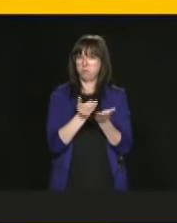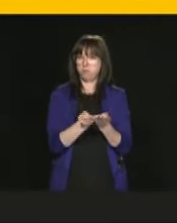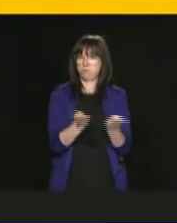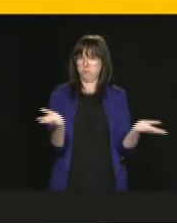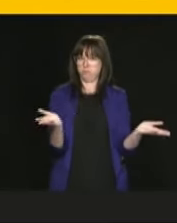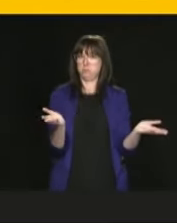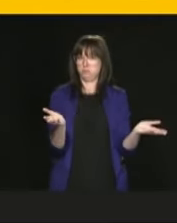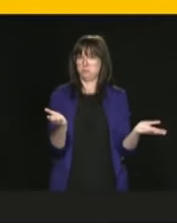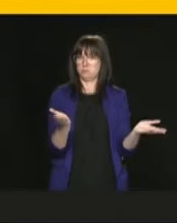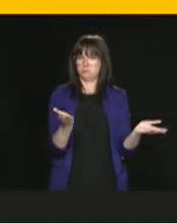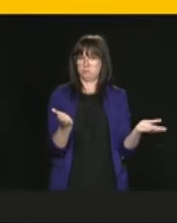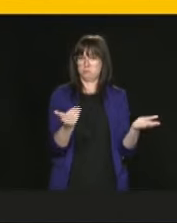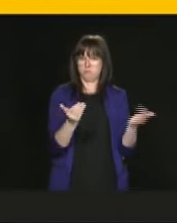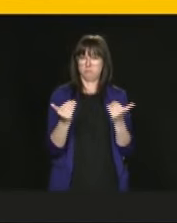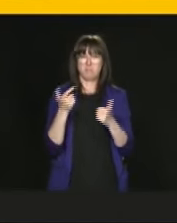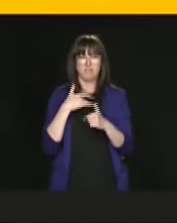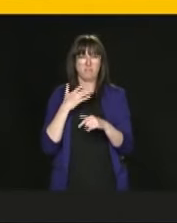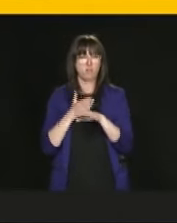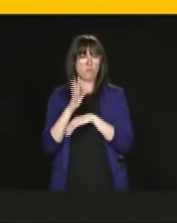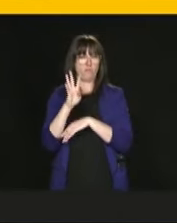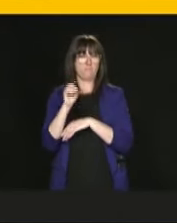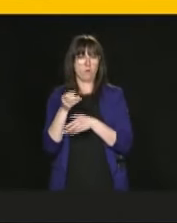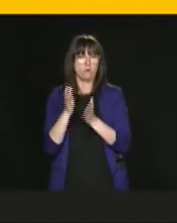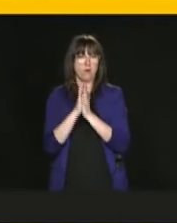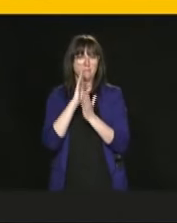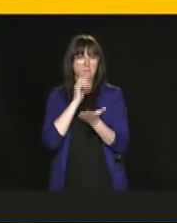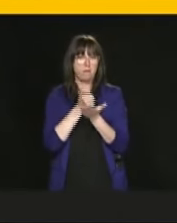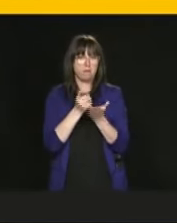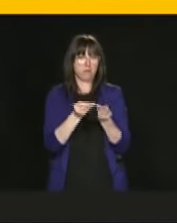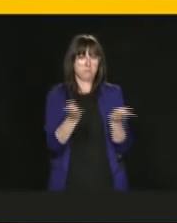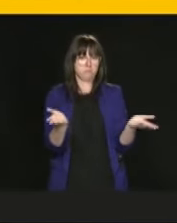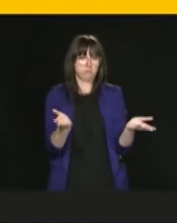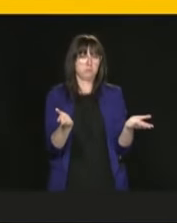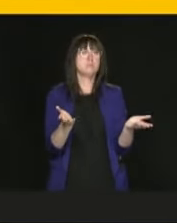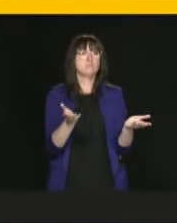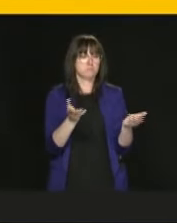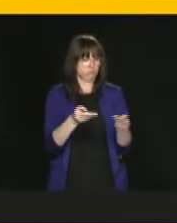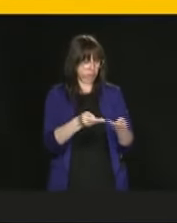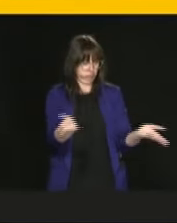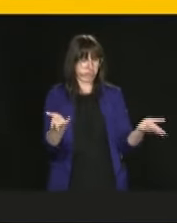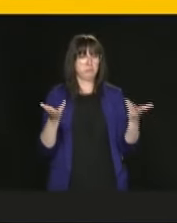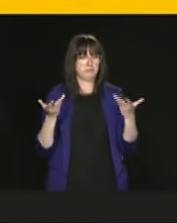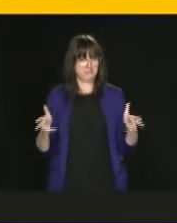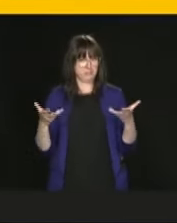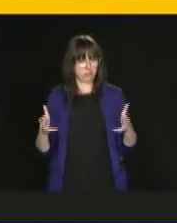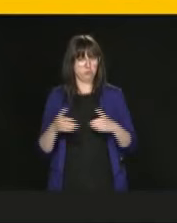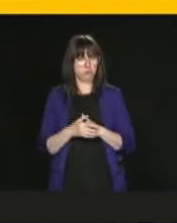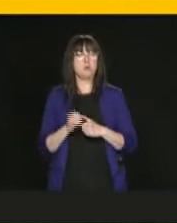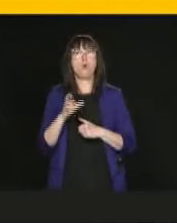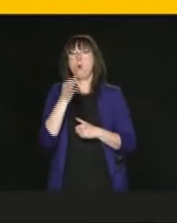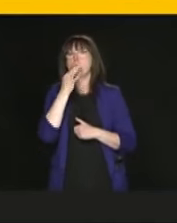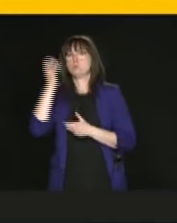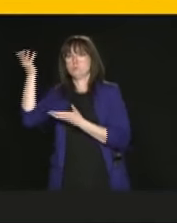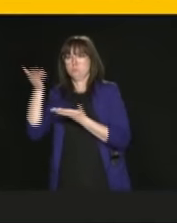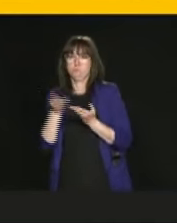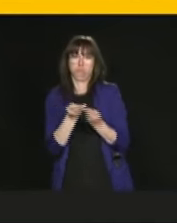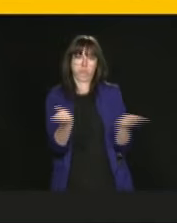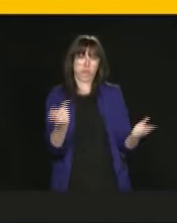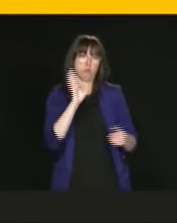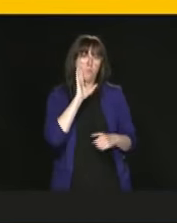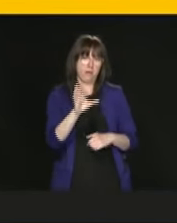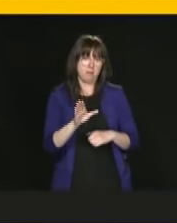the majority of them have either been met or are in the process of being met. But I don't know the exact